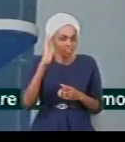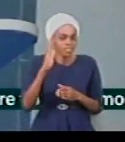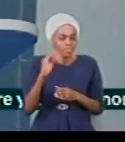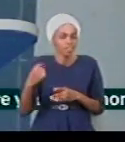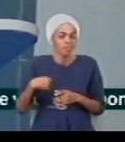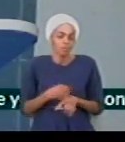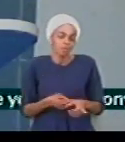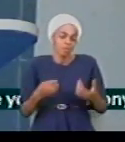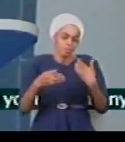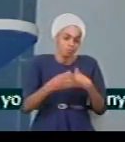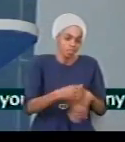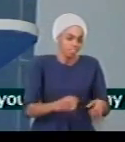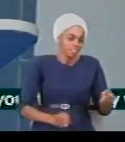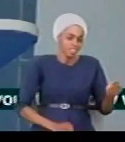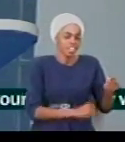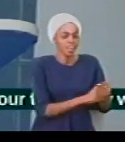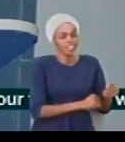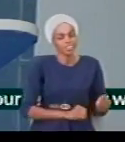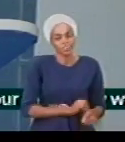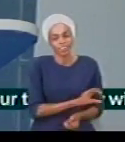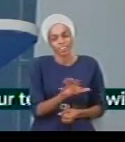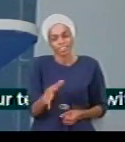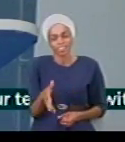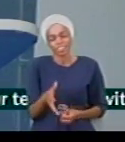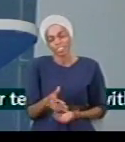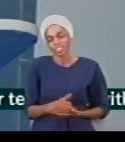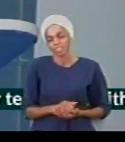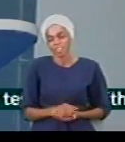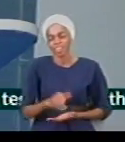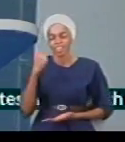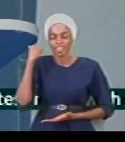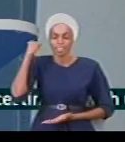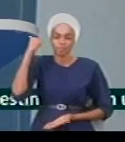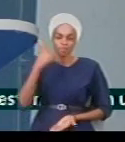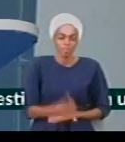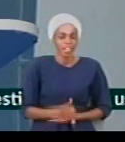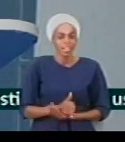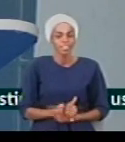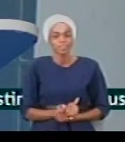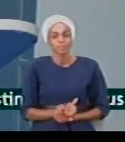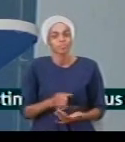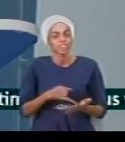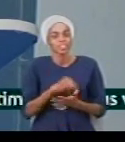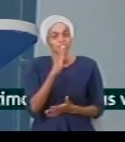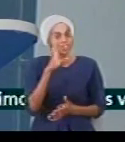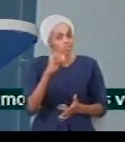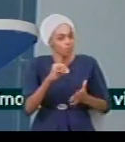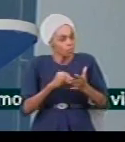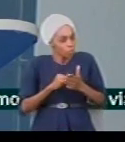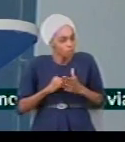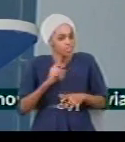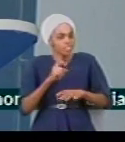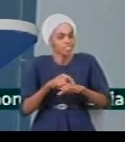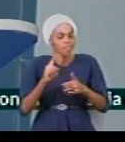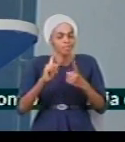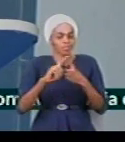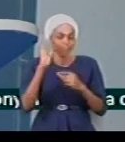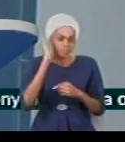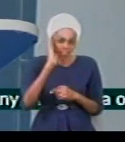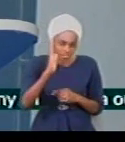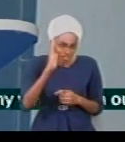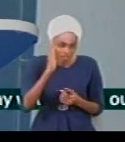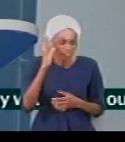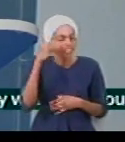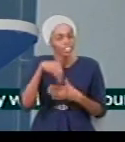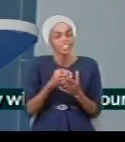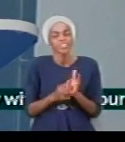Amen. It's your turn to give testimony. The Lord has opened the door of miracle for you. Nobody can shut it.